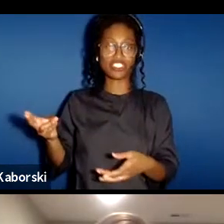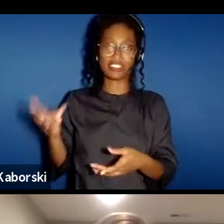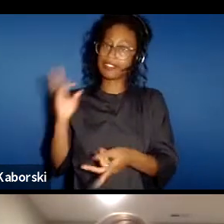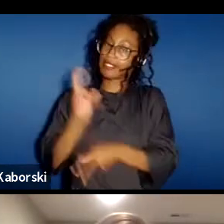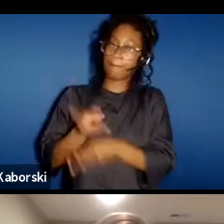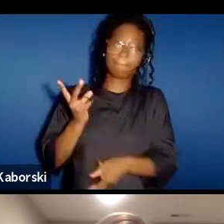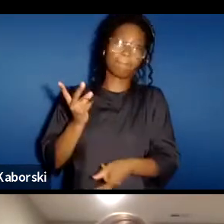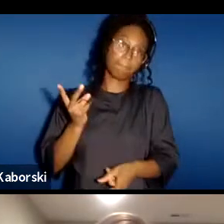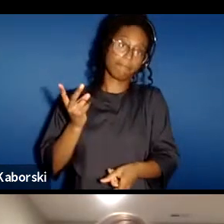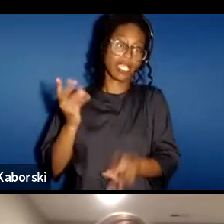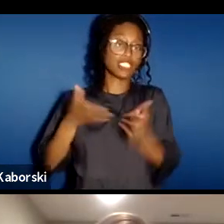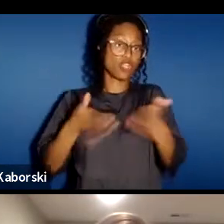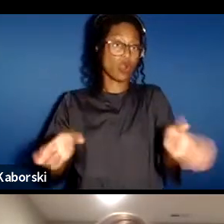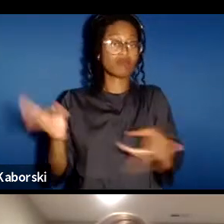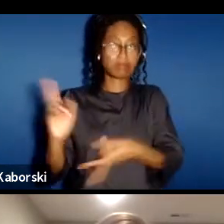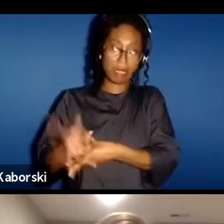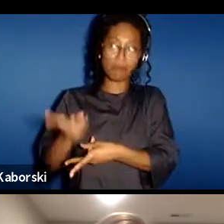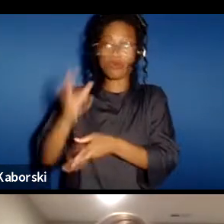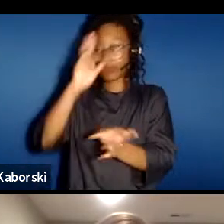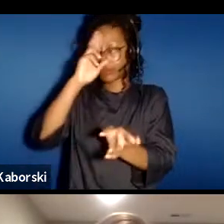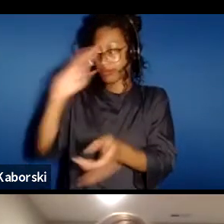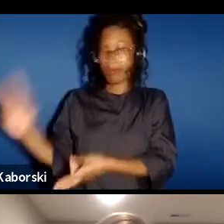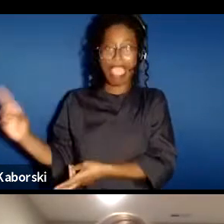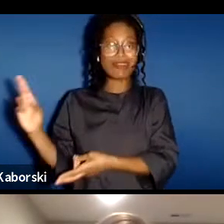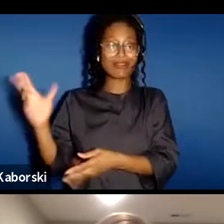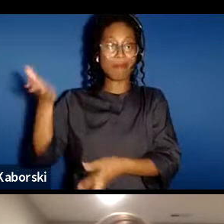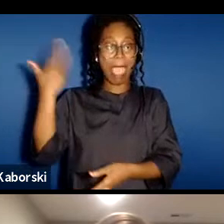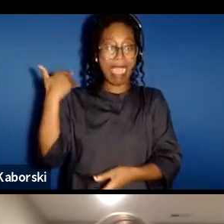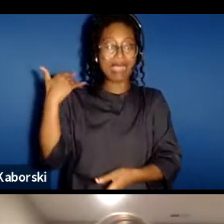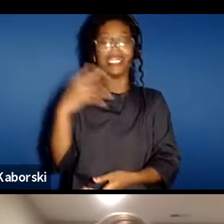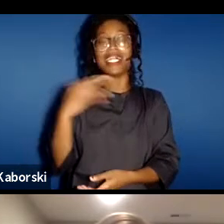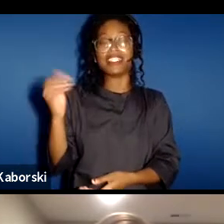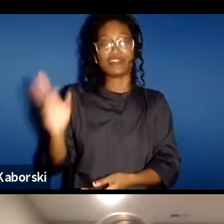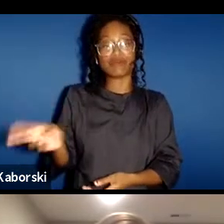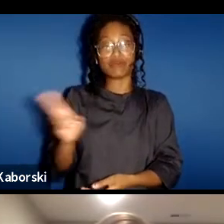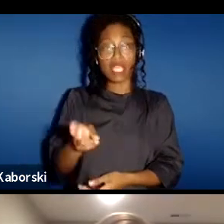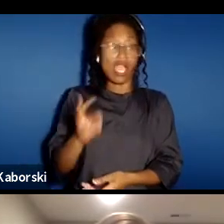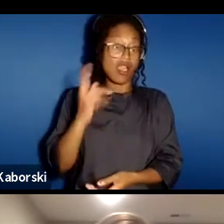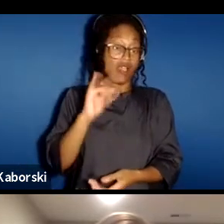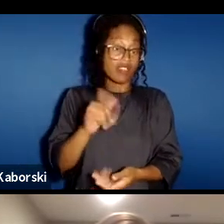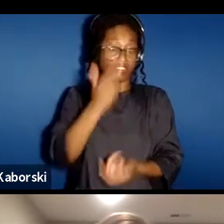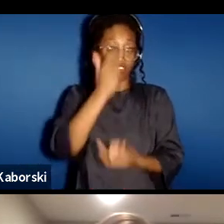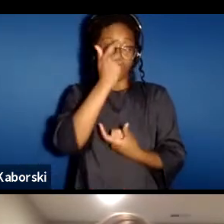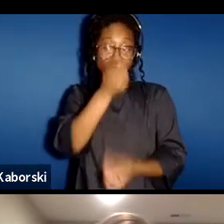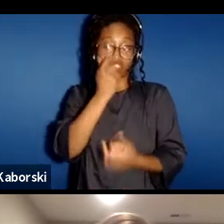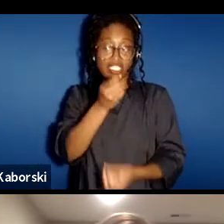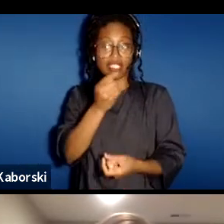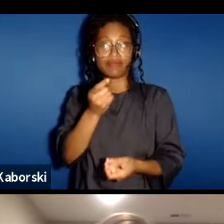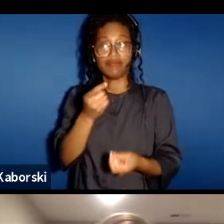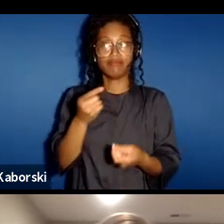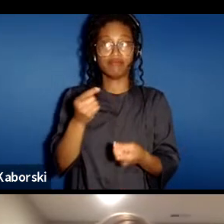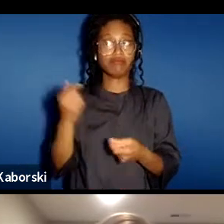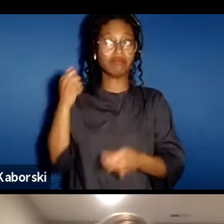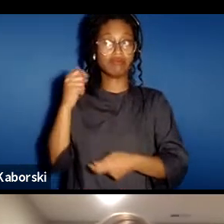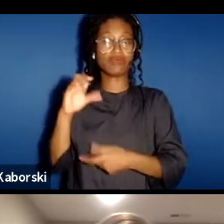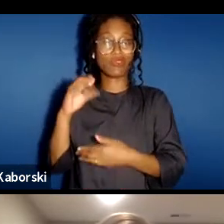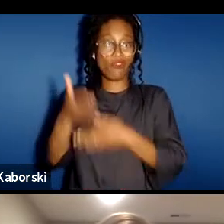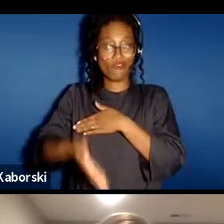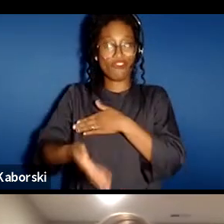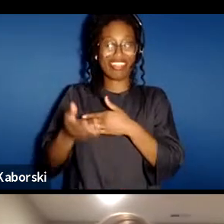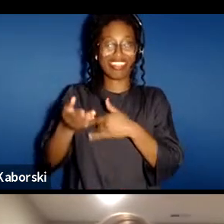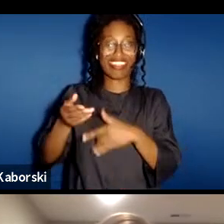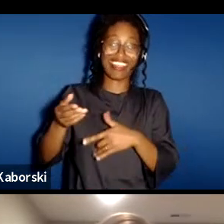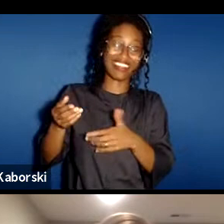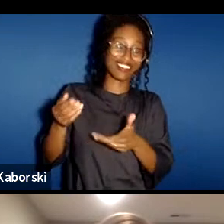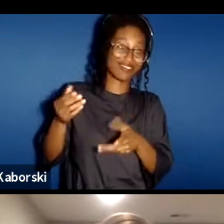general, and respected the heritage, which I think makes some interesting stuff just throughout the decades, because they've kept that respect,